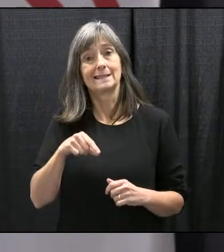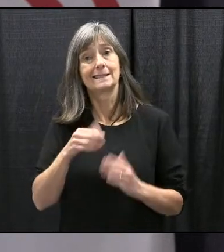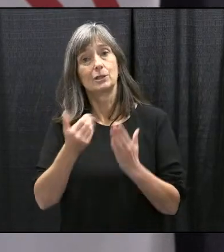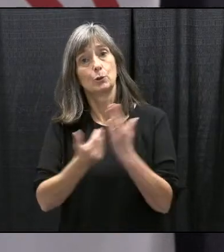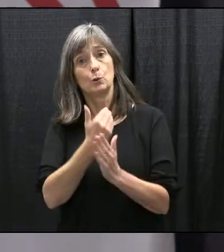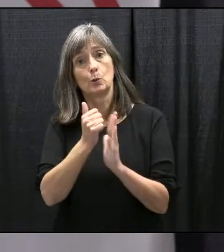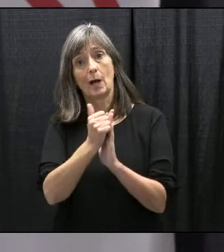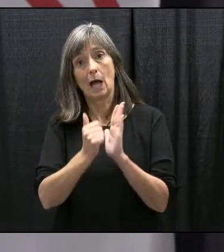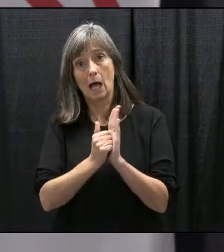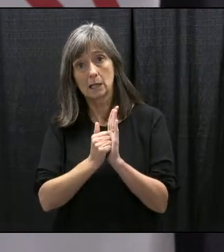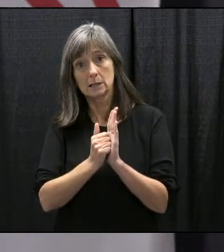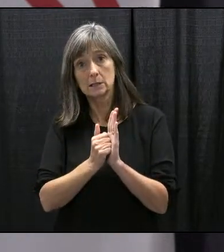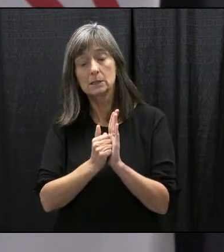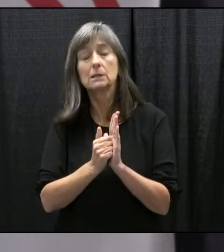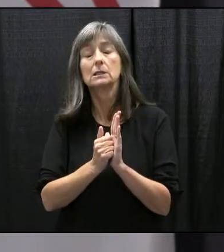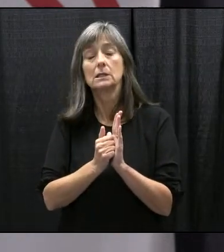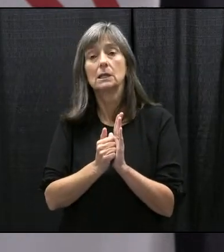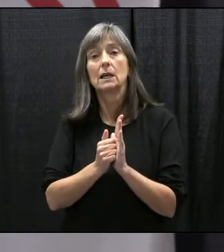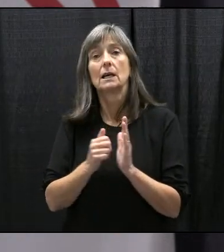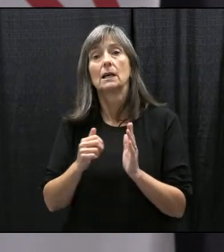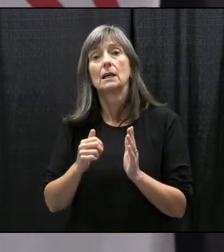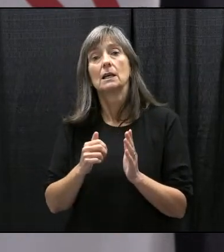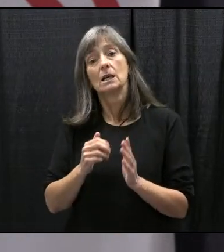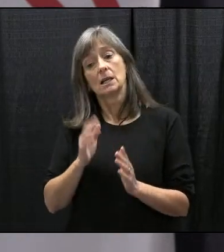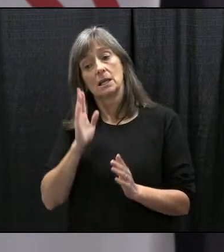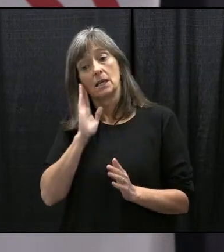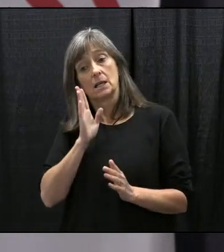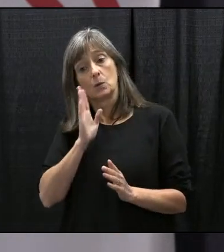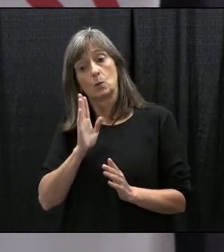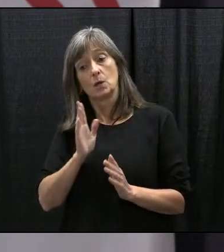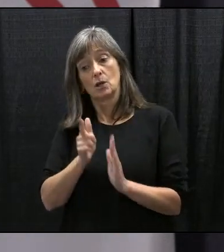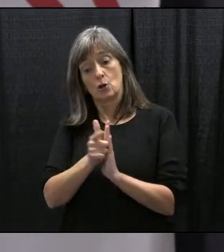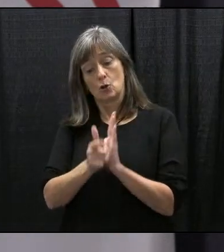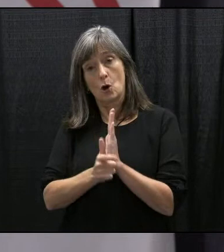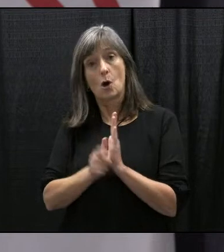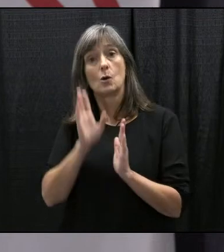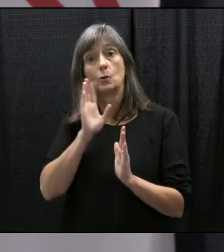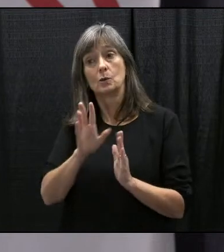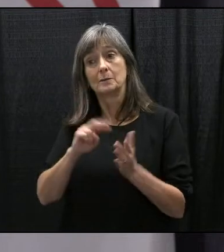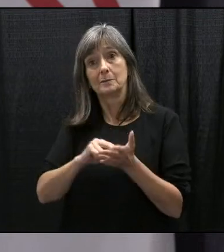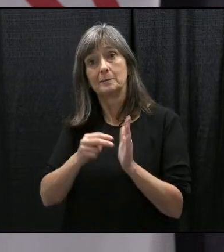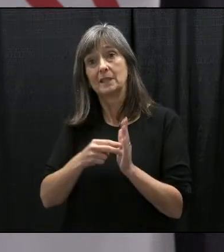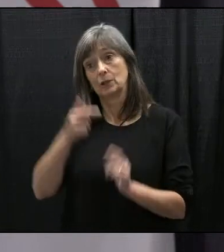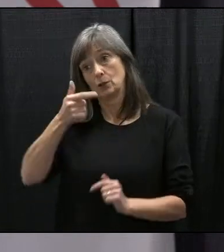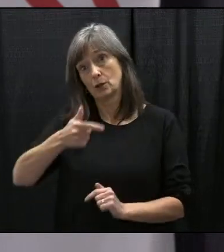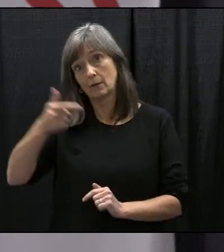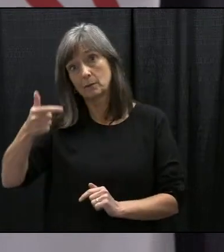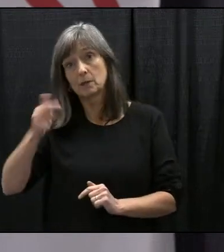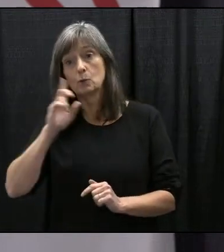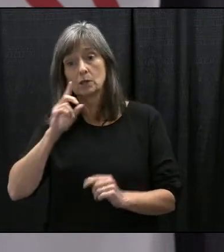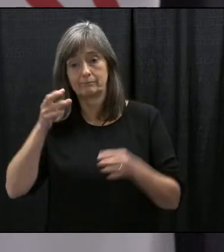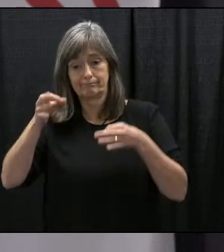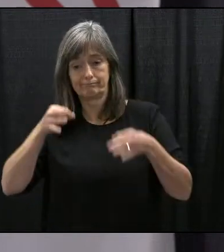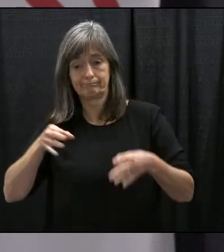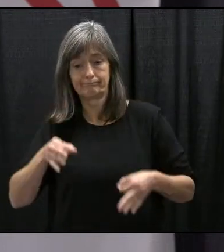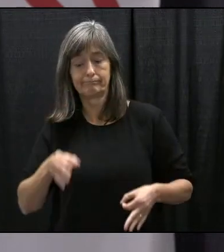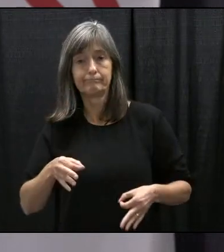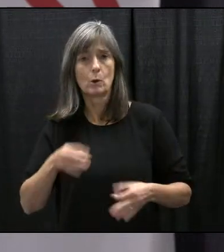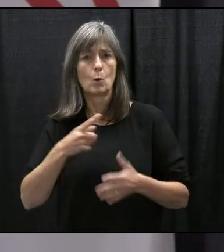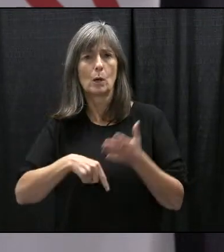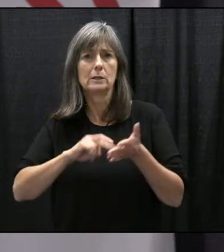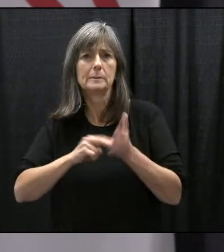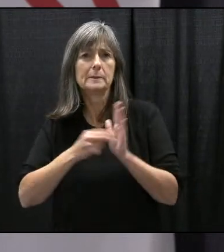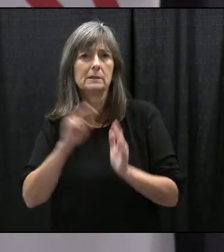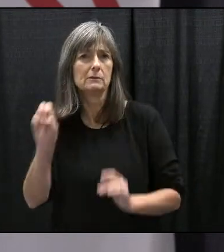as enabling legislation, is a bill that will allow government to outline the principles and goals for an accessible Newfoundland and